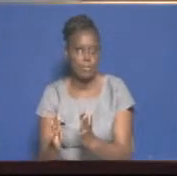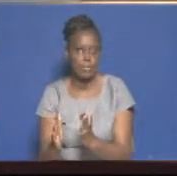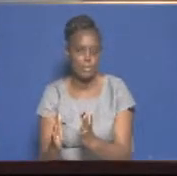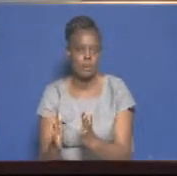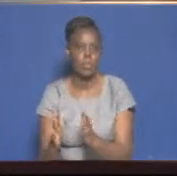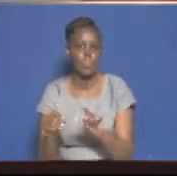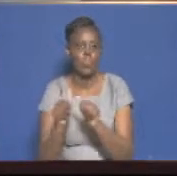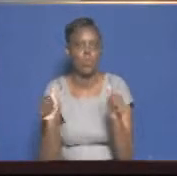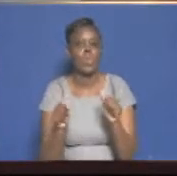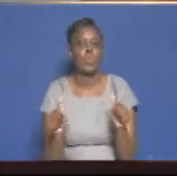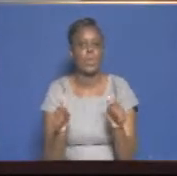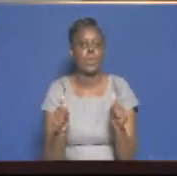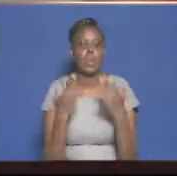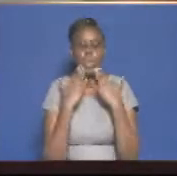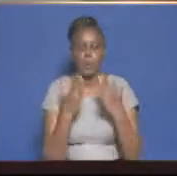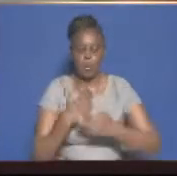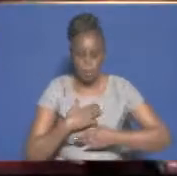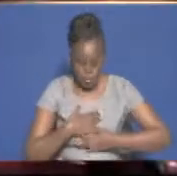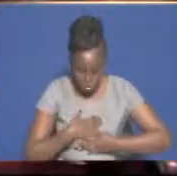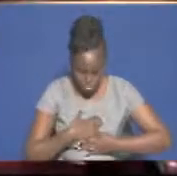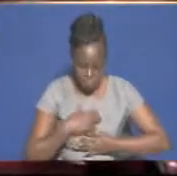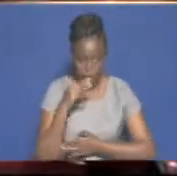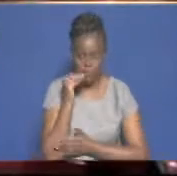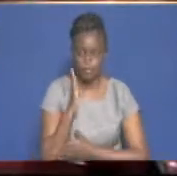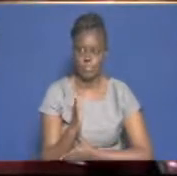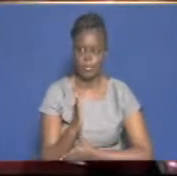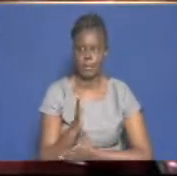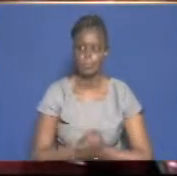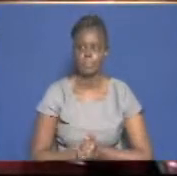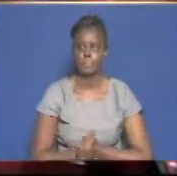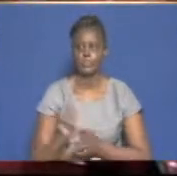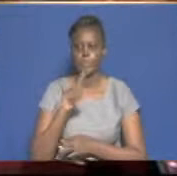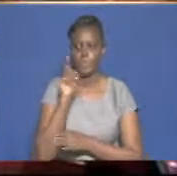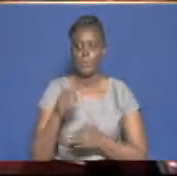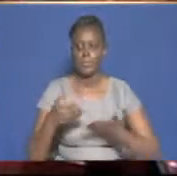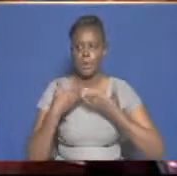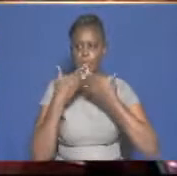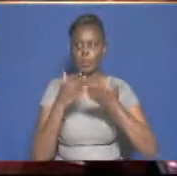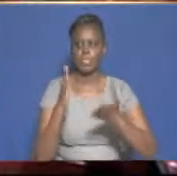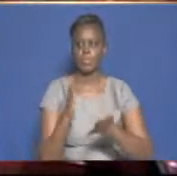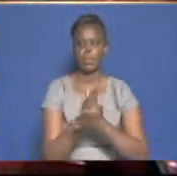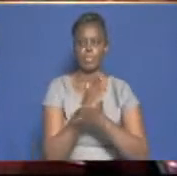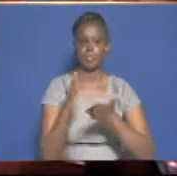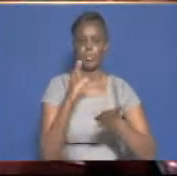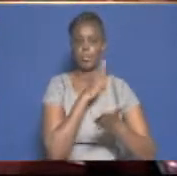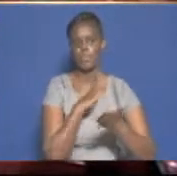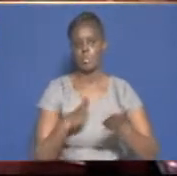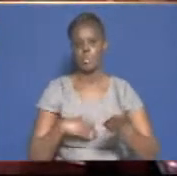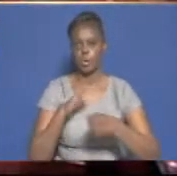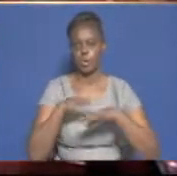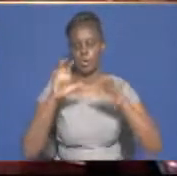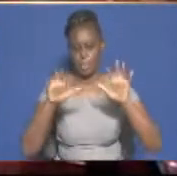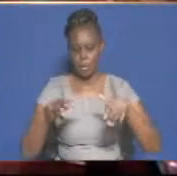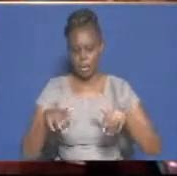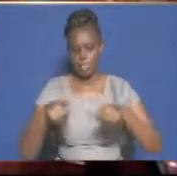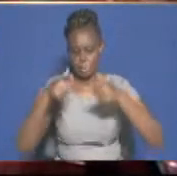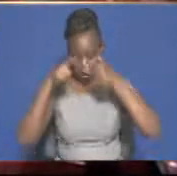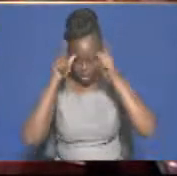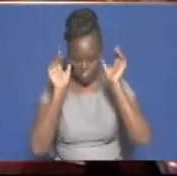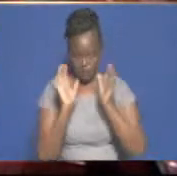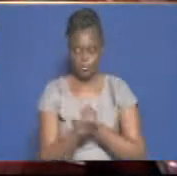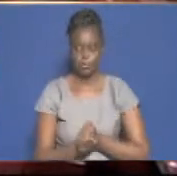accordingly. Thank you, Mr. Speaker. A question will be replied to before the Departmental Committee on Agriculture and